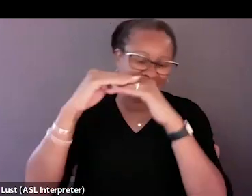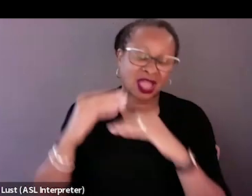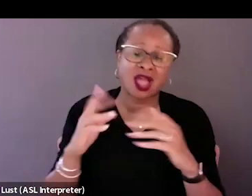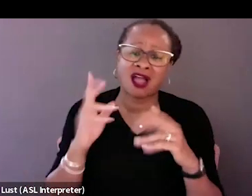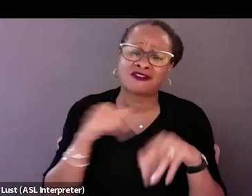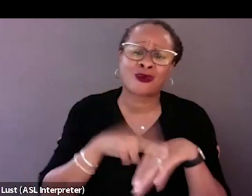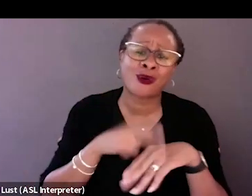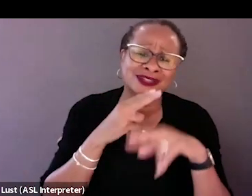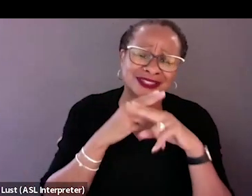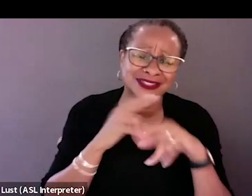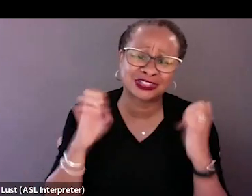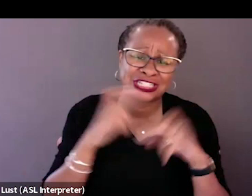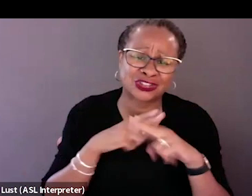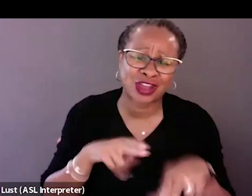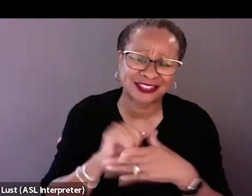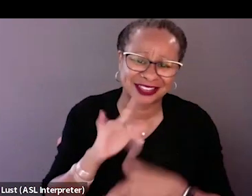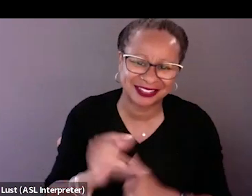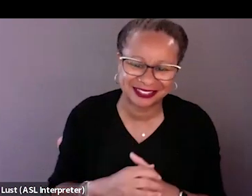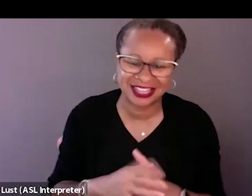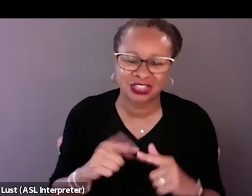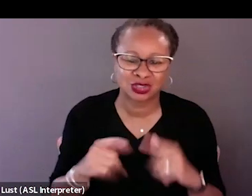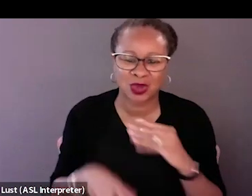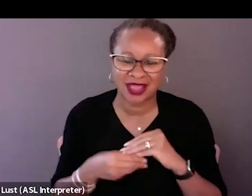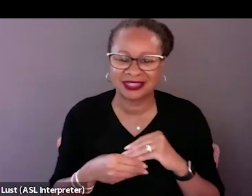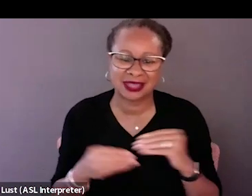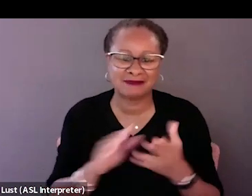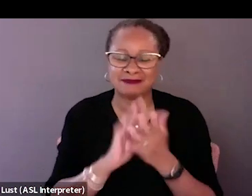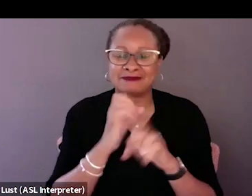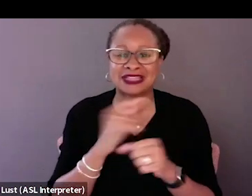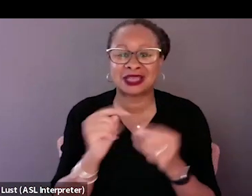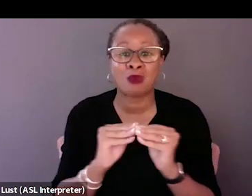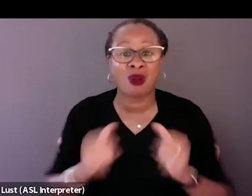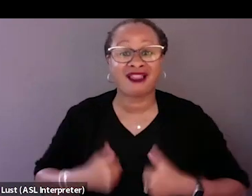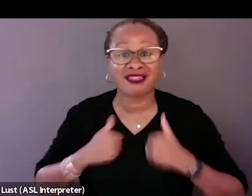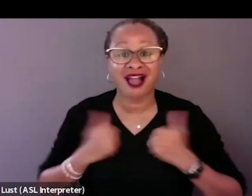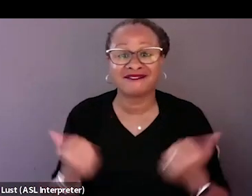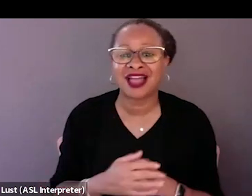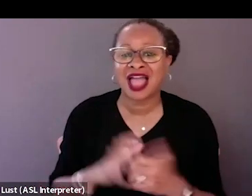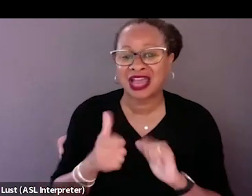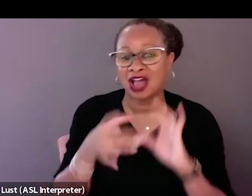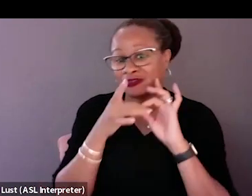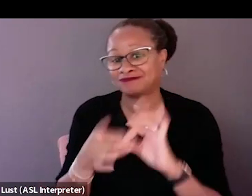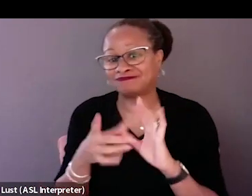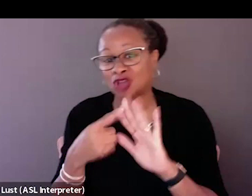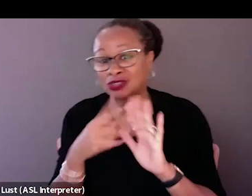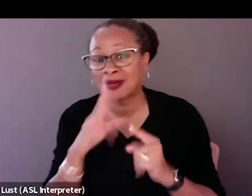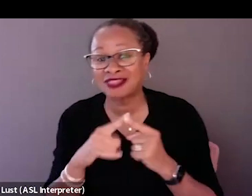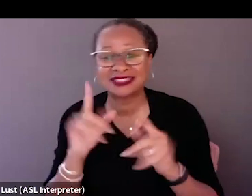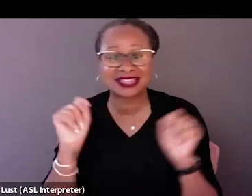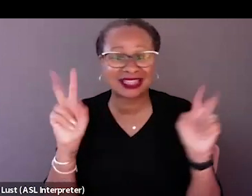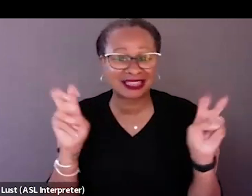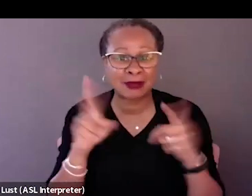it, that just it comes alive so well, and especially in how it relays these themes about memory. Like Sarah used that